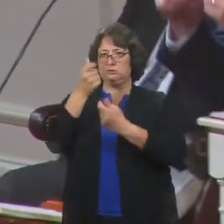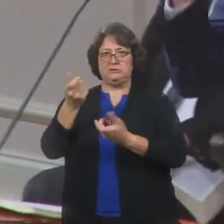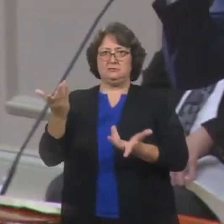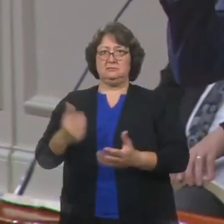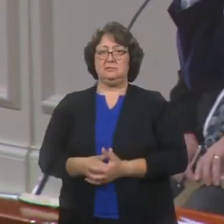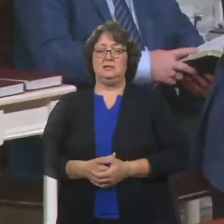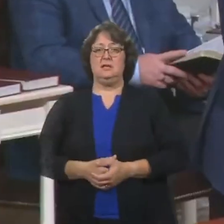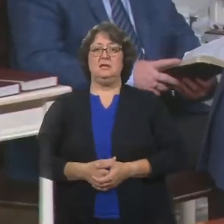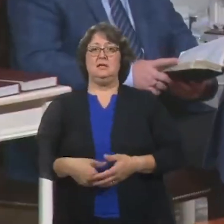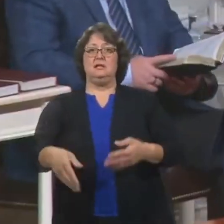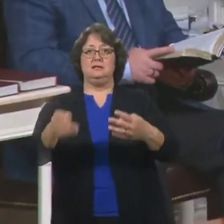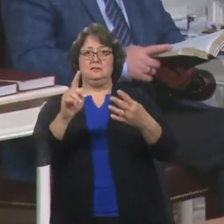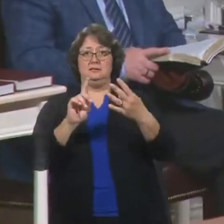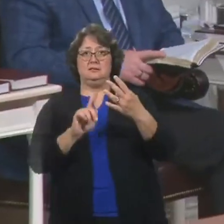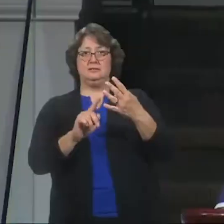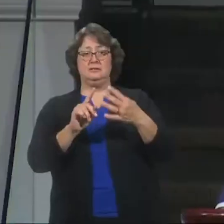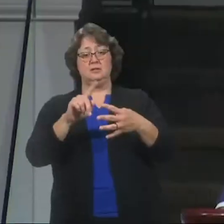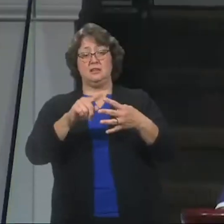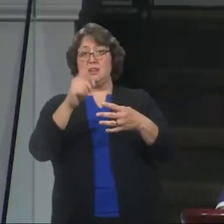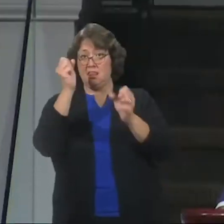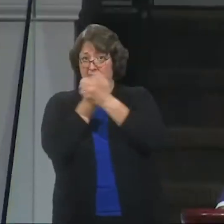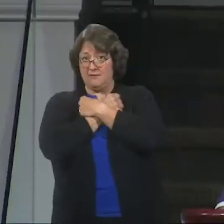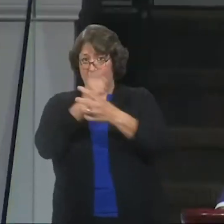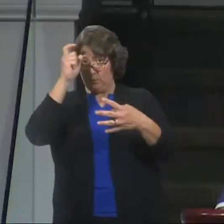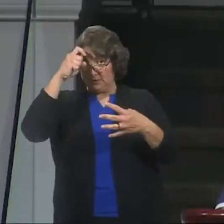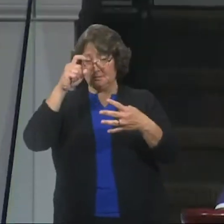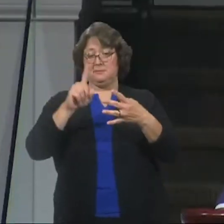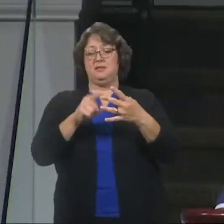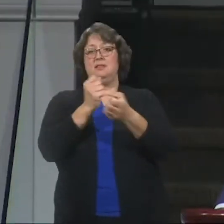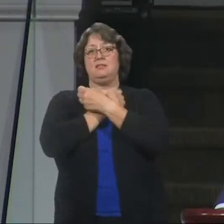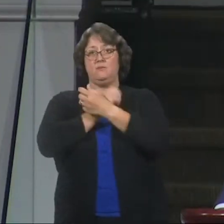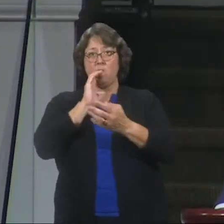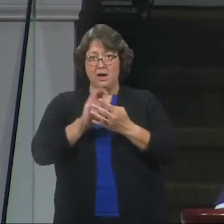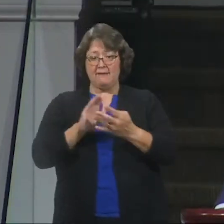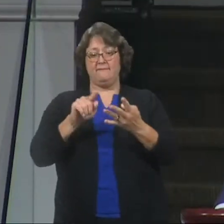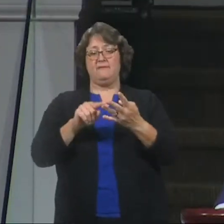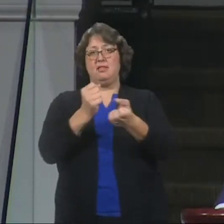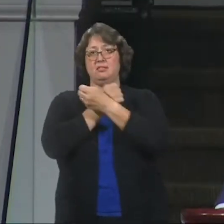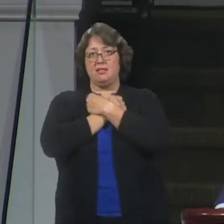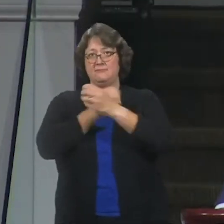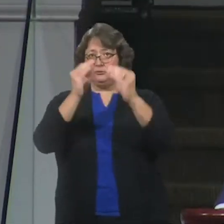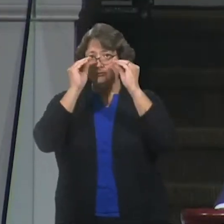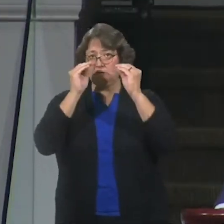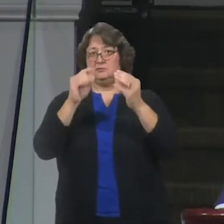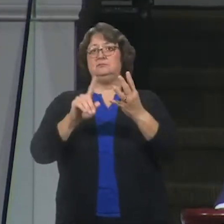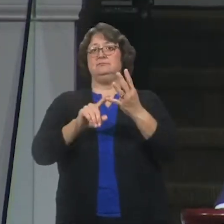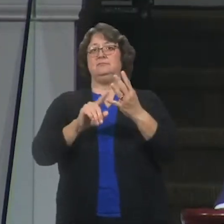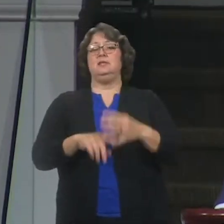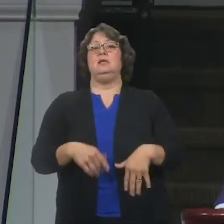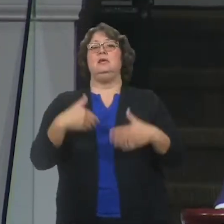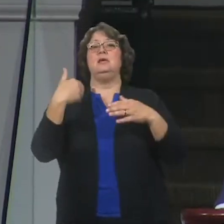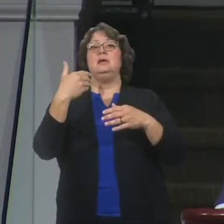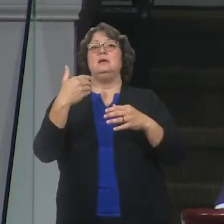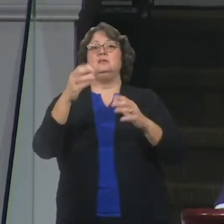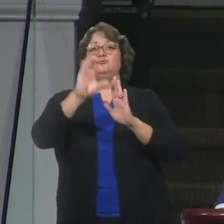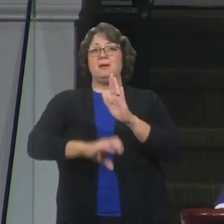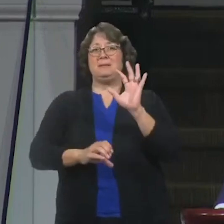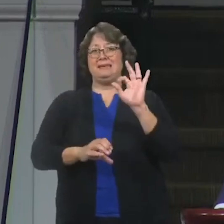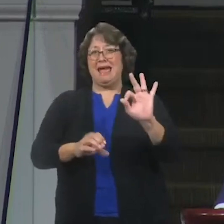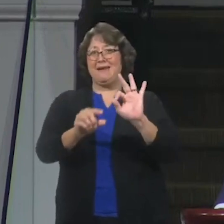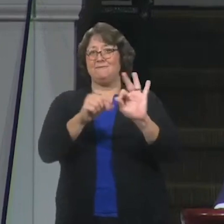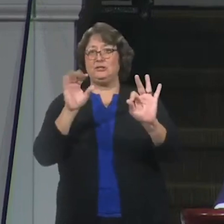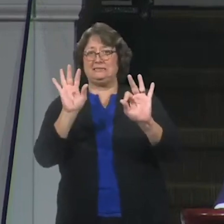another one. We're supposed to love wisdom. We're supposed to love our wife. We're supposed to love instruction. Let's go to chapter 9, back up there, verse number